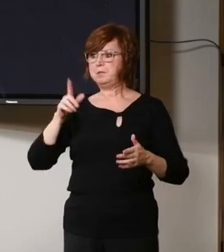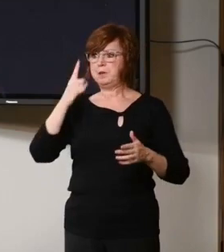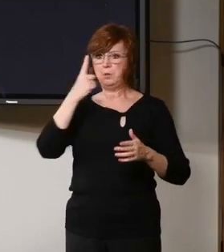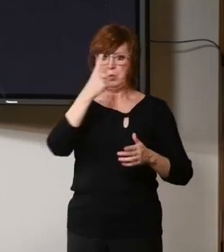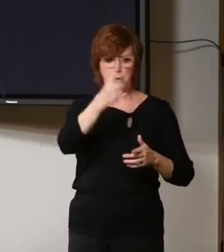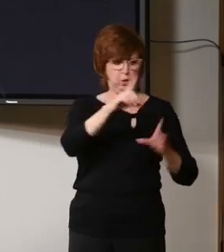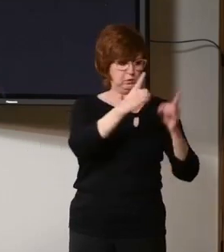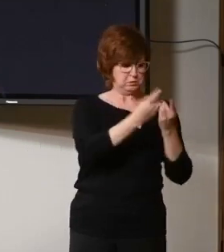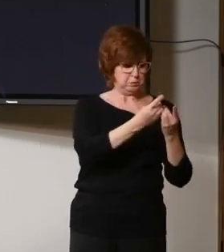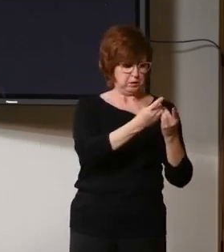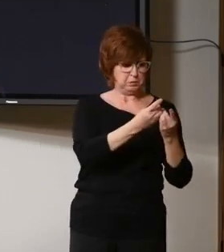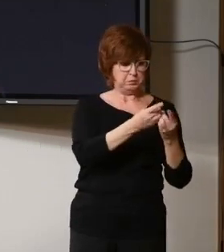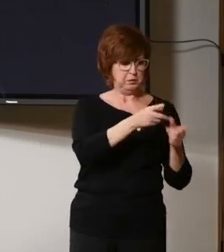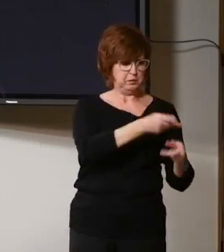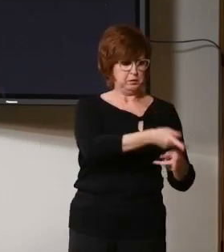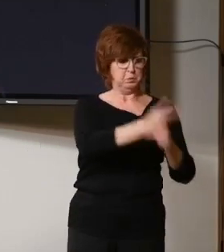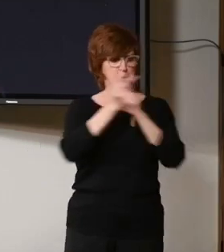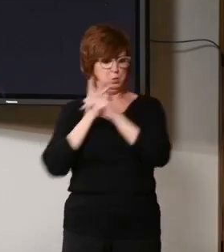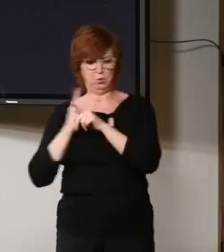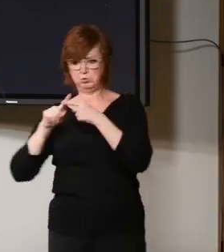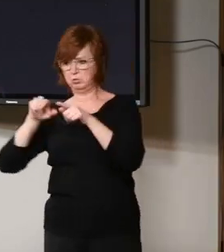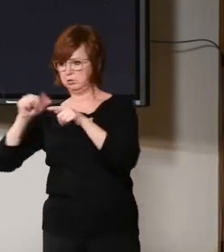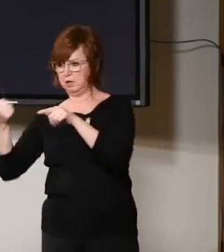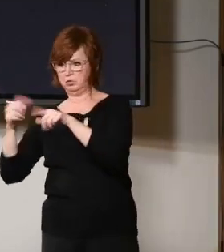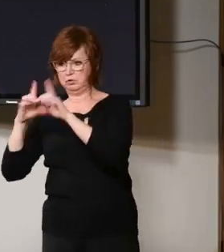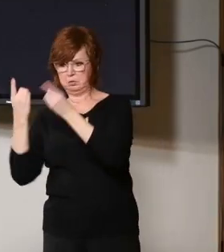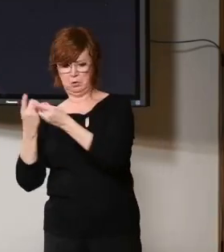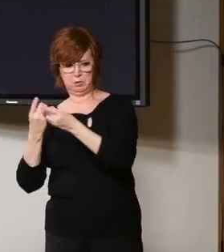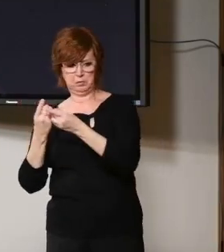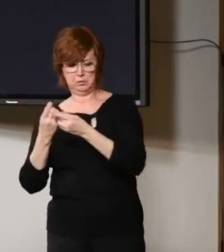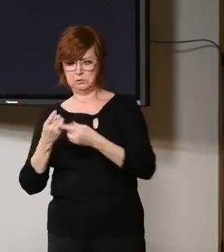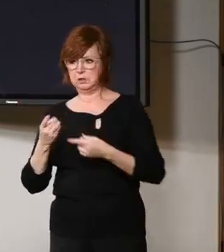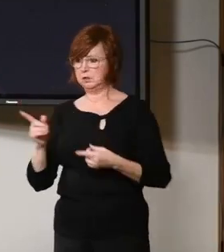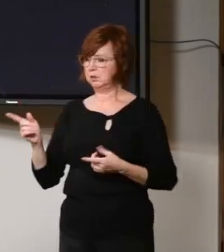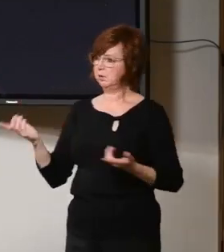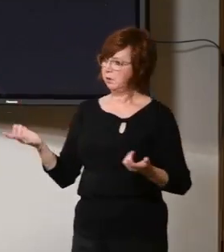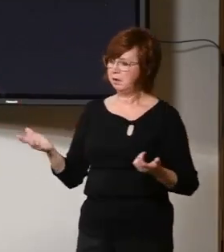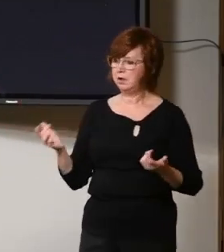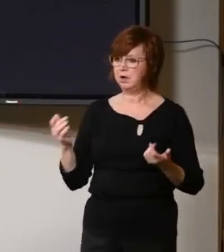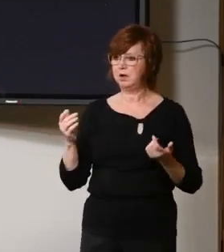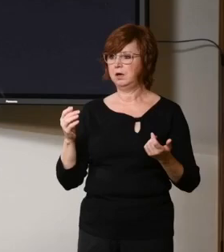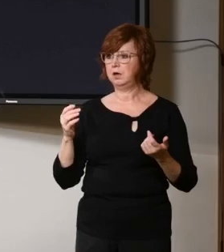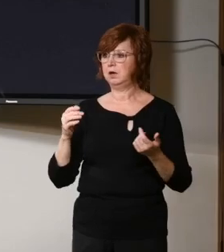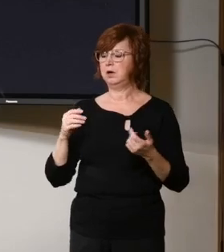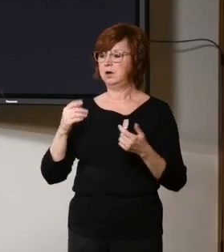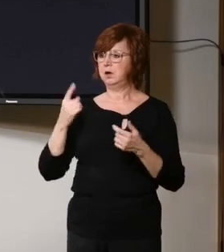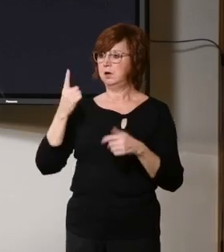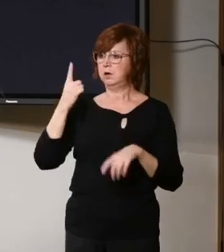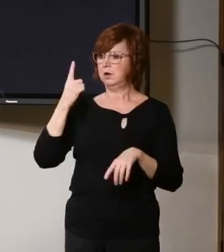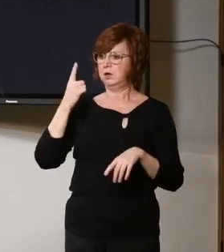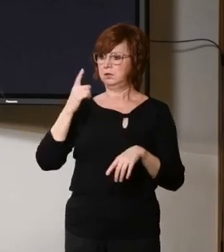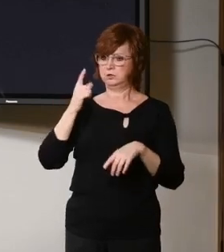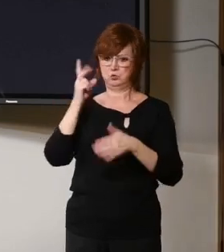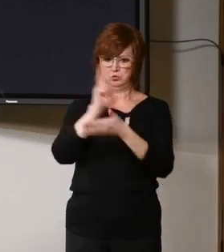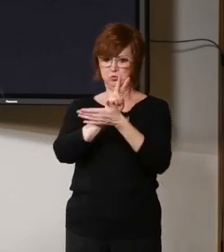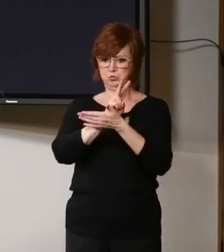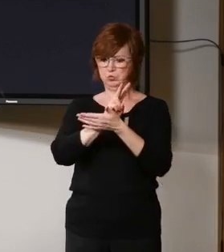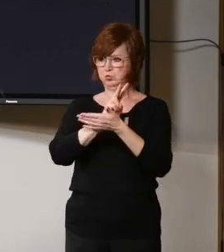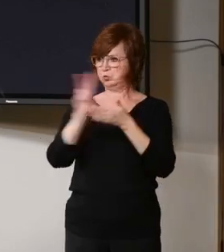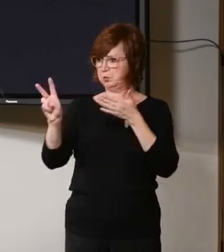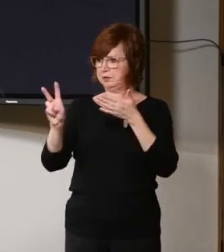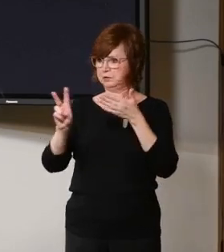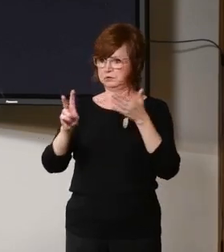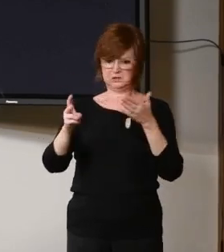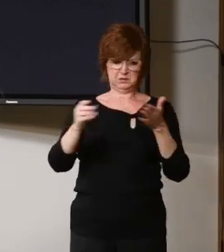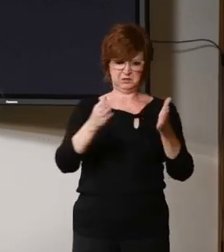use PPE supplies on a day-to-day basis, and when we have, at the time 2 weeks ago, we had nobody in the hospital with